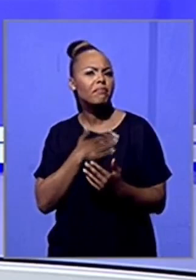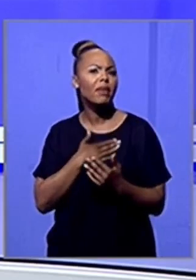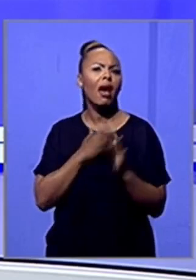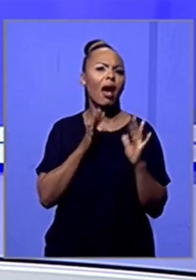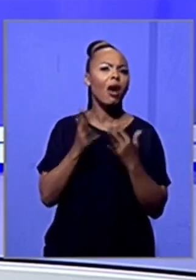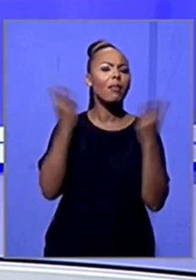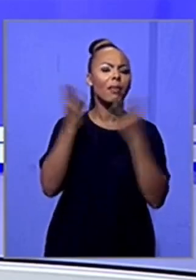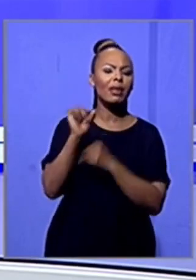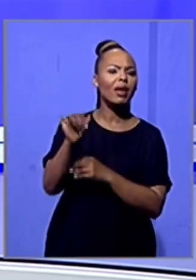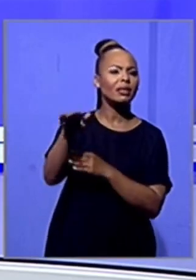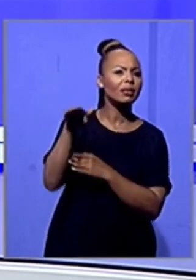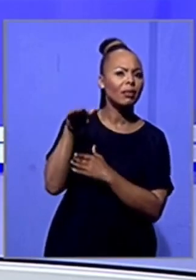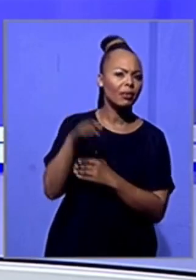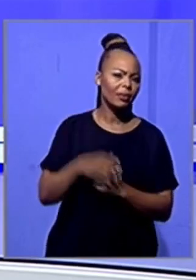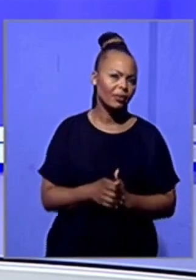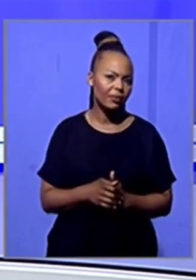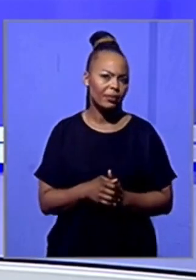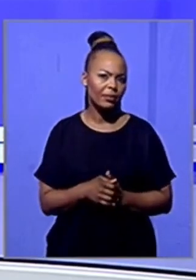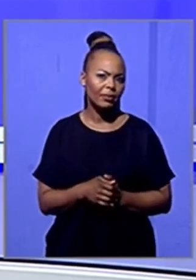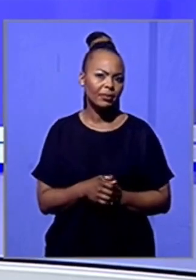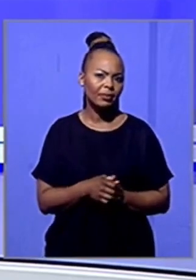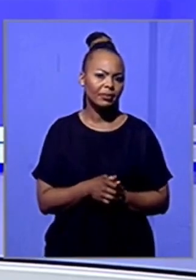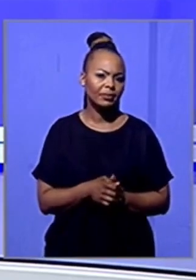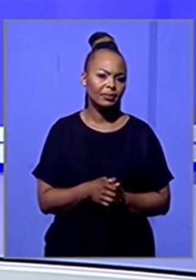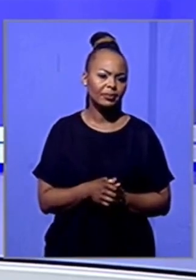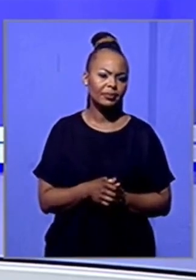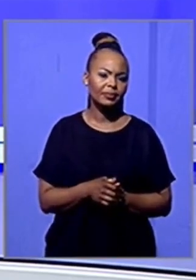kwa nageng eo ke antseng jang?